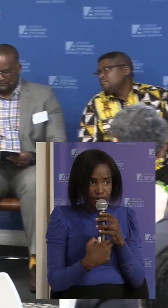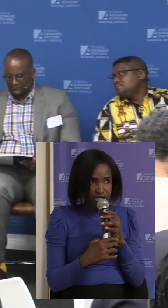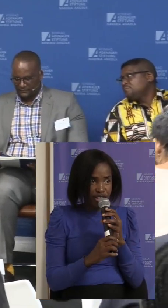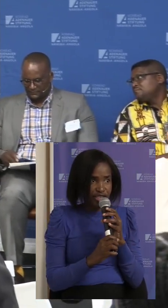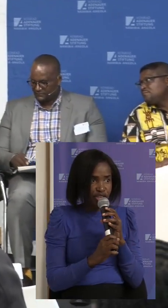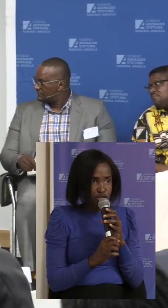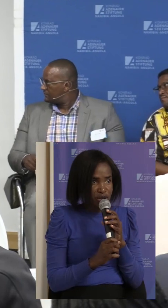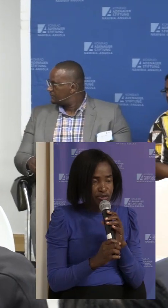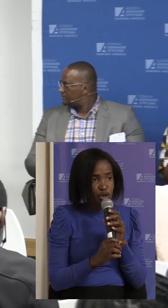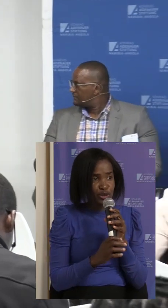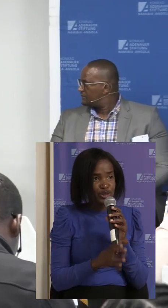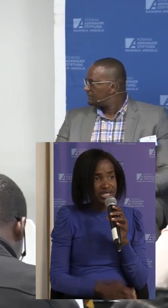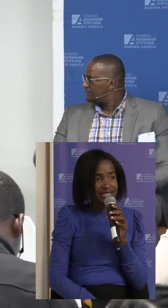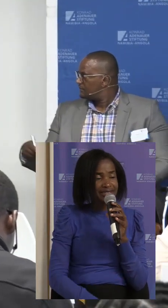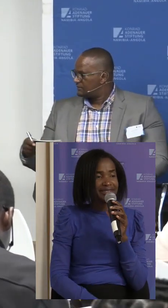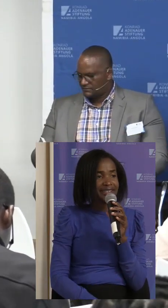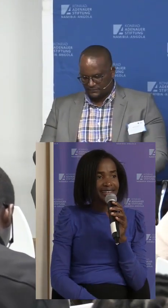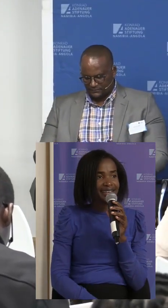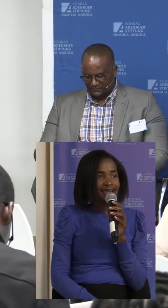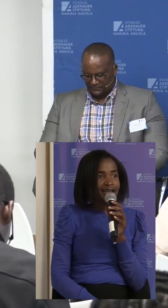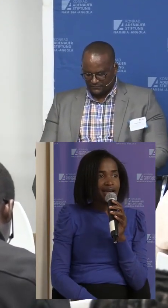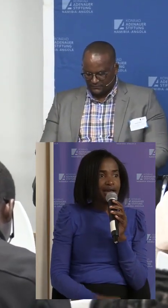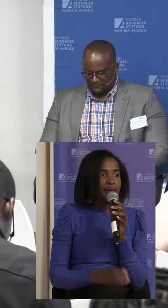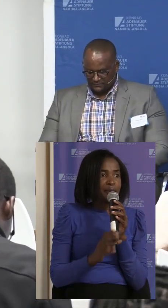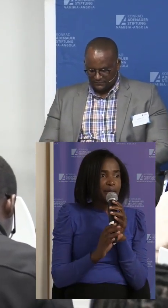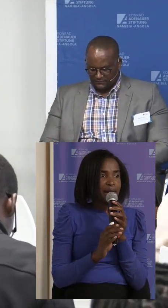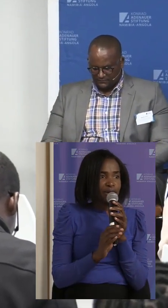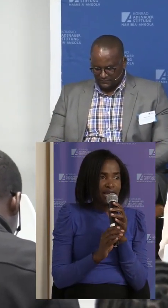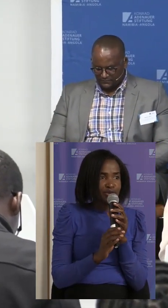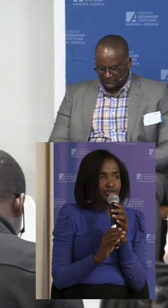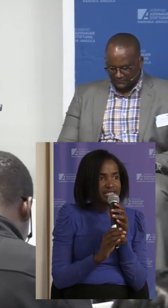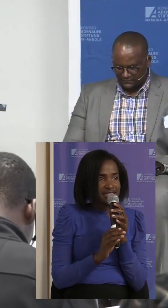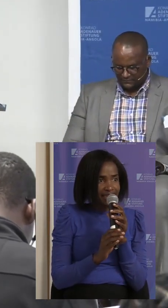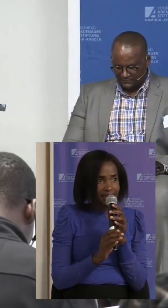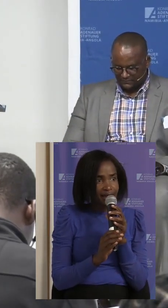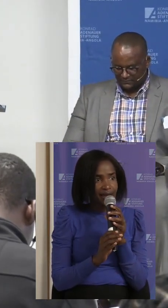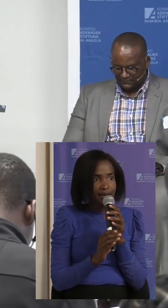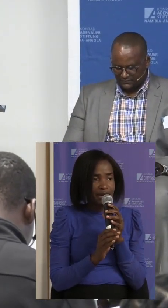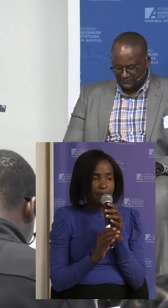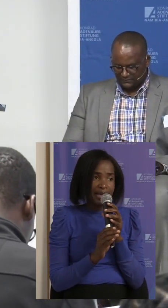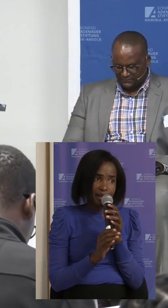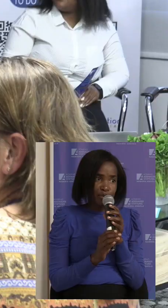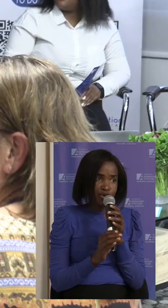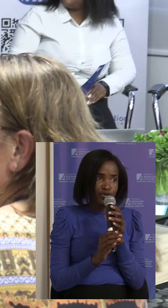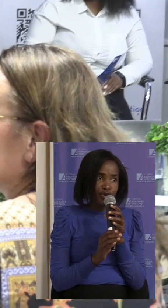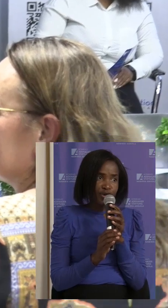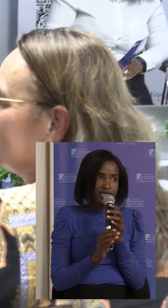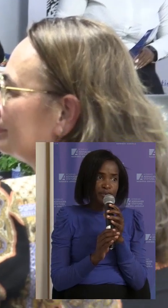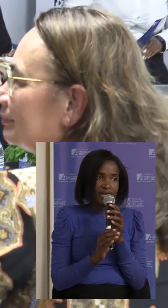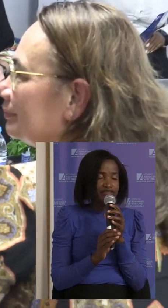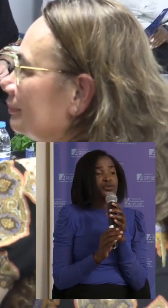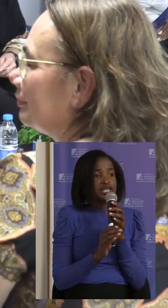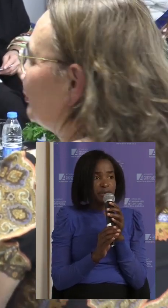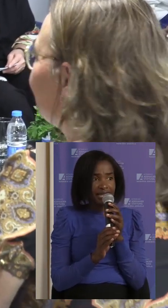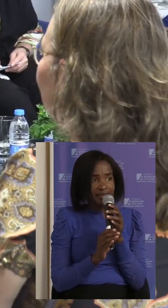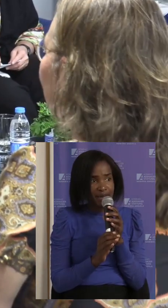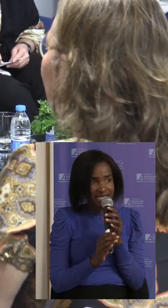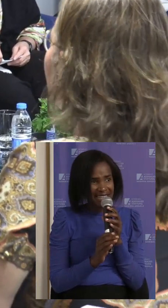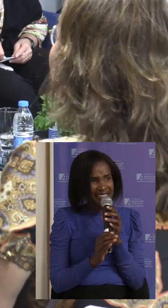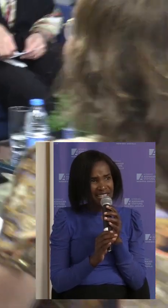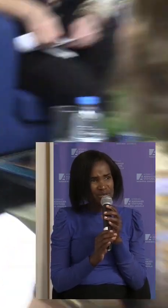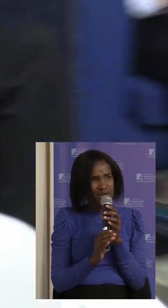Through the chair, thank you so much for the opportunity. I would like to first thank Madam Edabon for you explaining